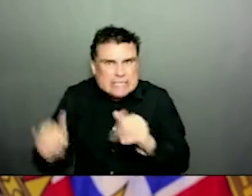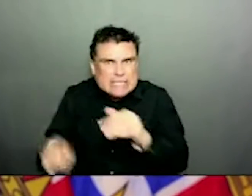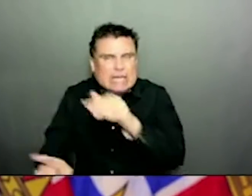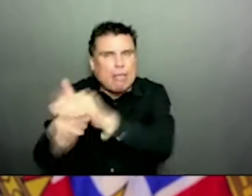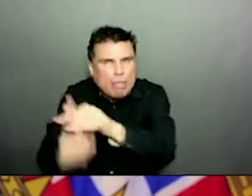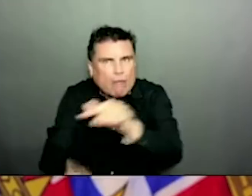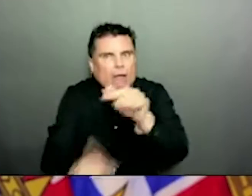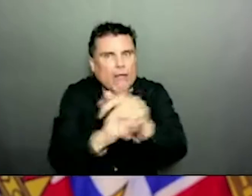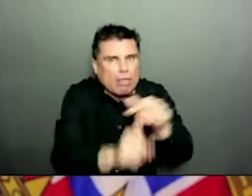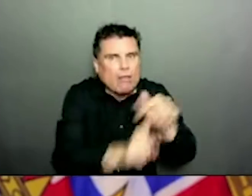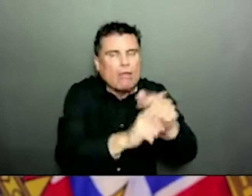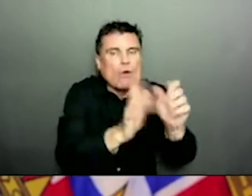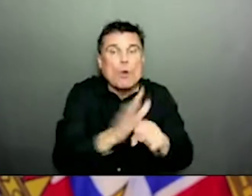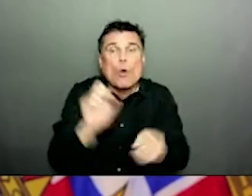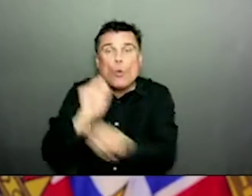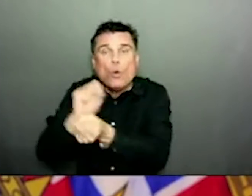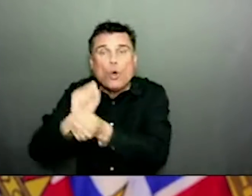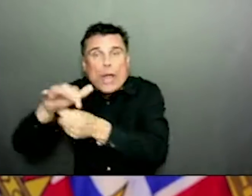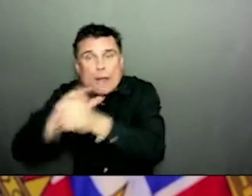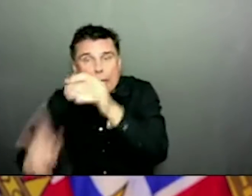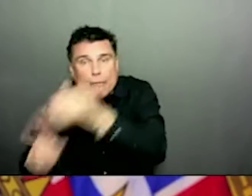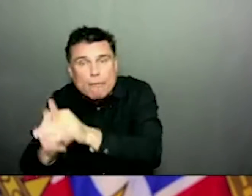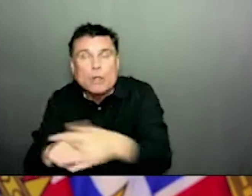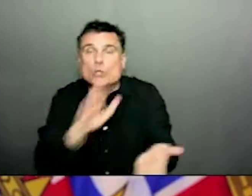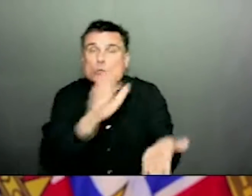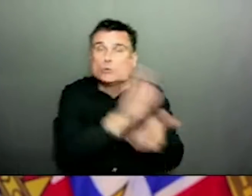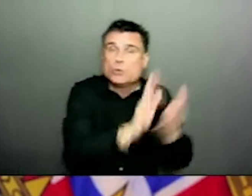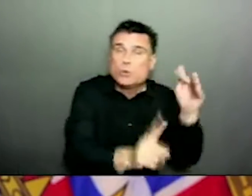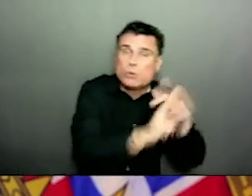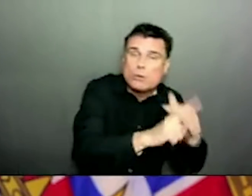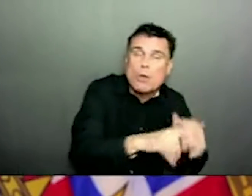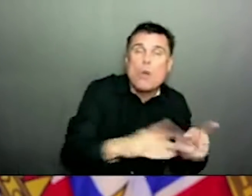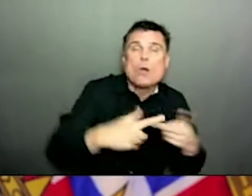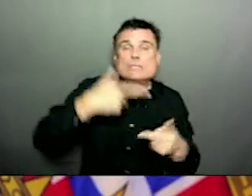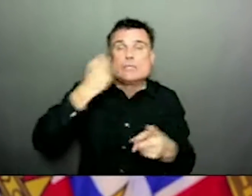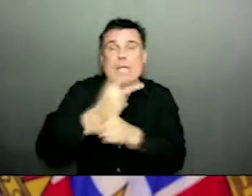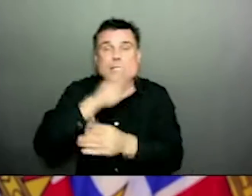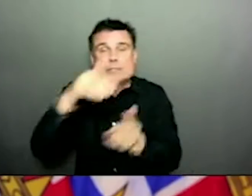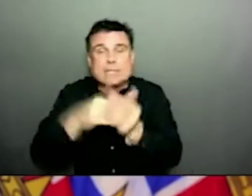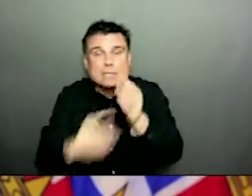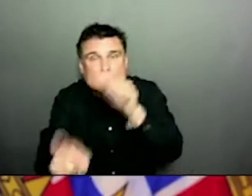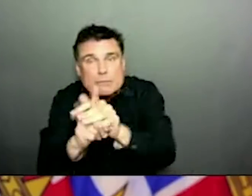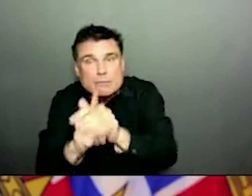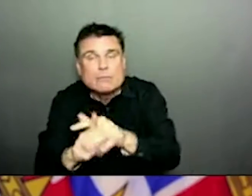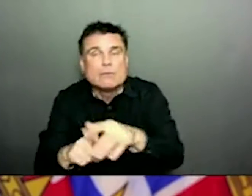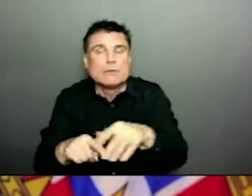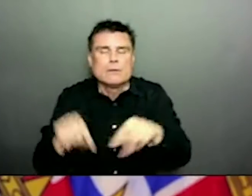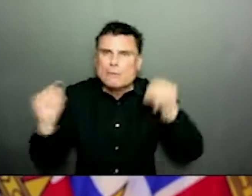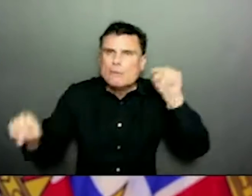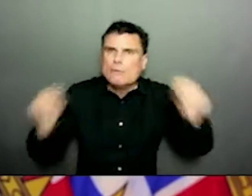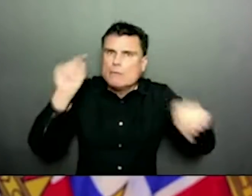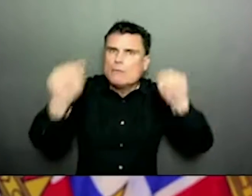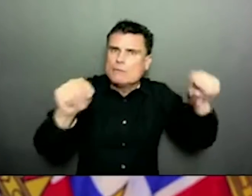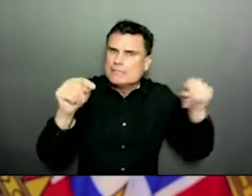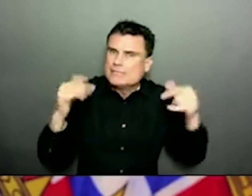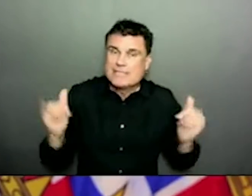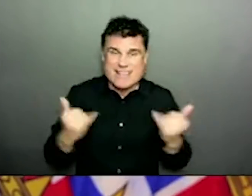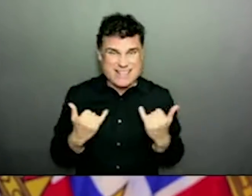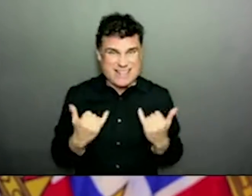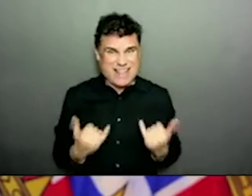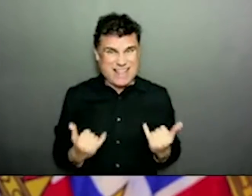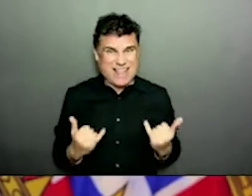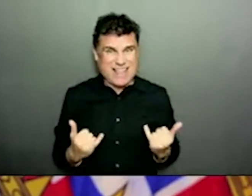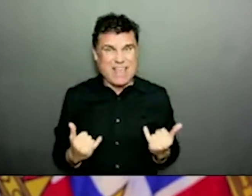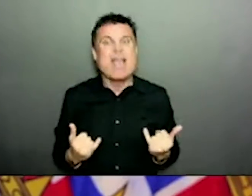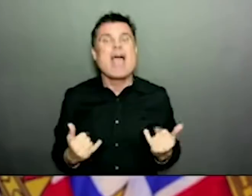schools. So now is the time that we need. We have vaccine. We have a way that we